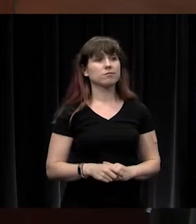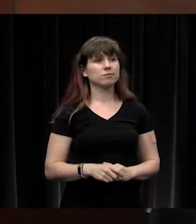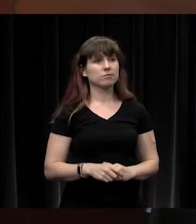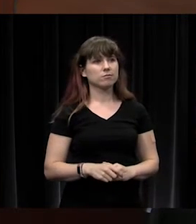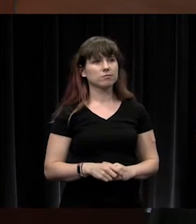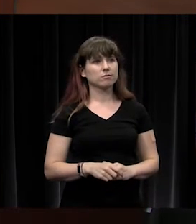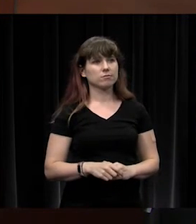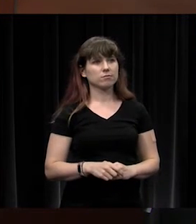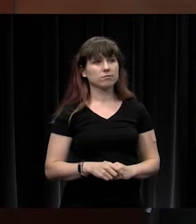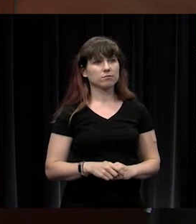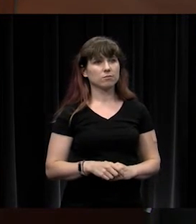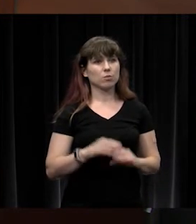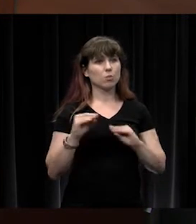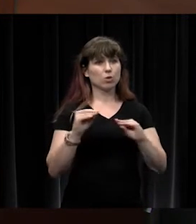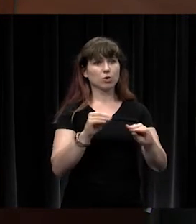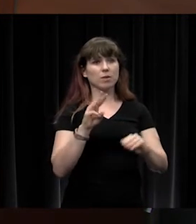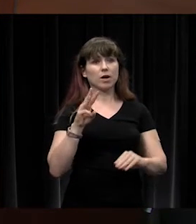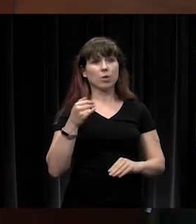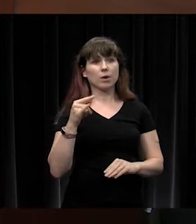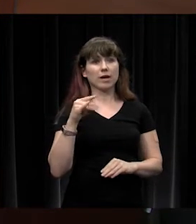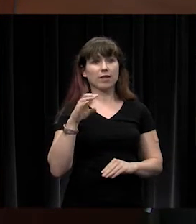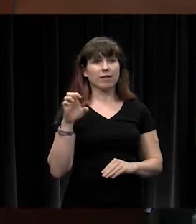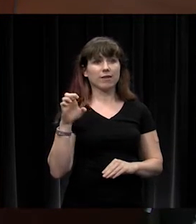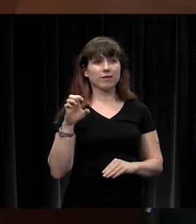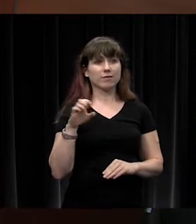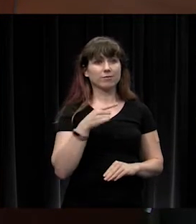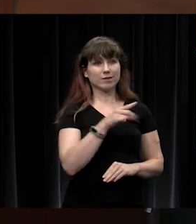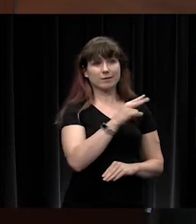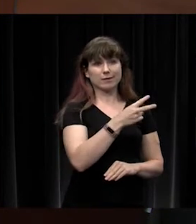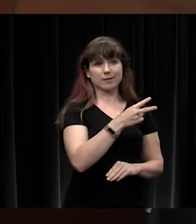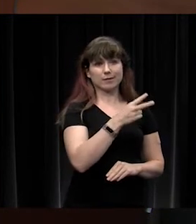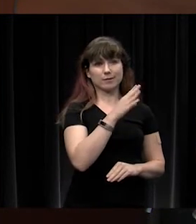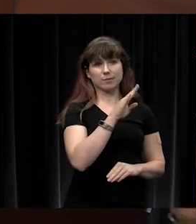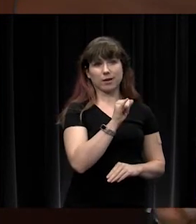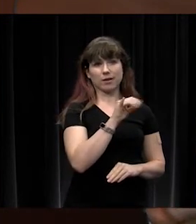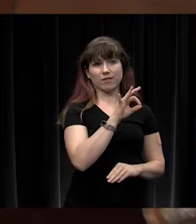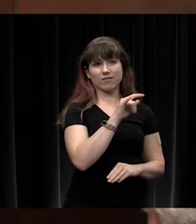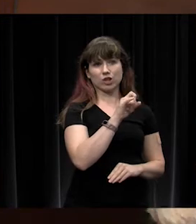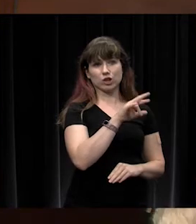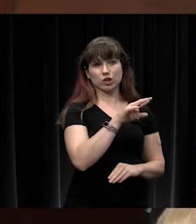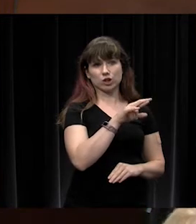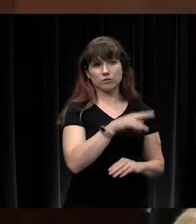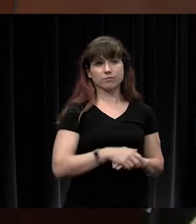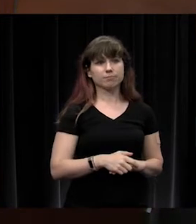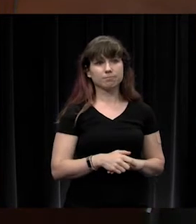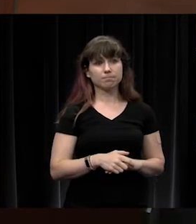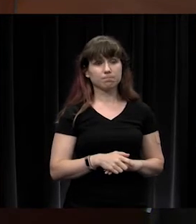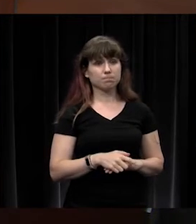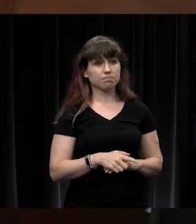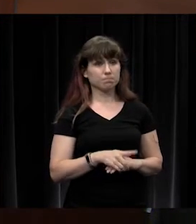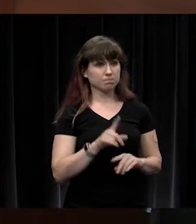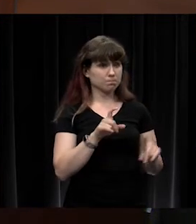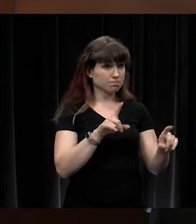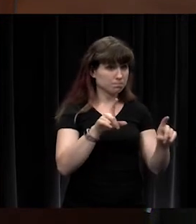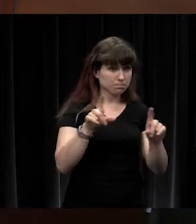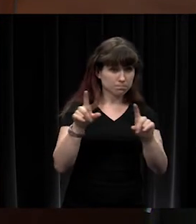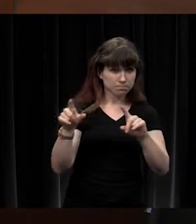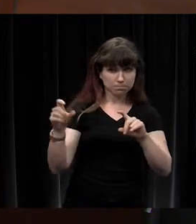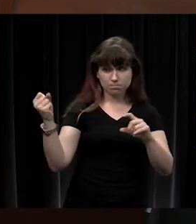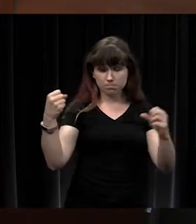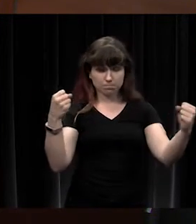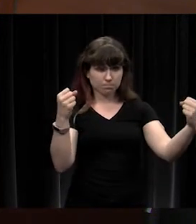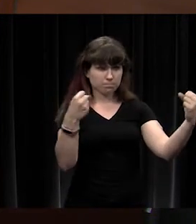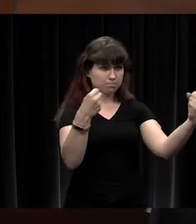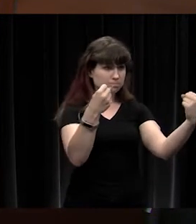Joy, I have a motion by Mr. Whitcliffe, a second by Mrs. Filter. Mr. Beveridge? Yes. Mr. McCune? Yes. Mrs. Martin?